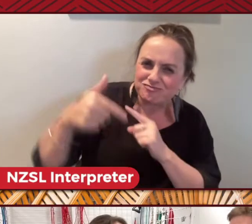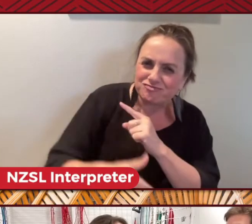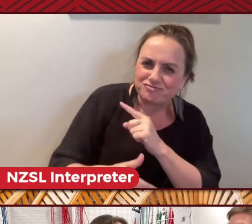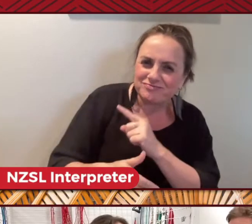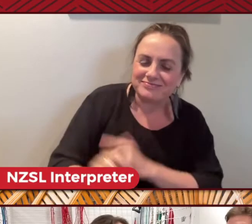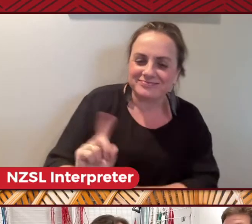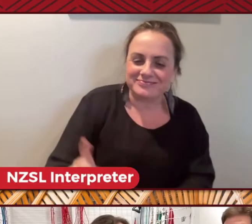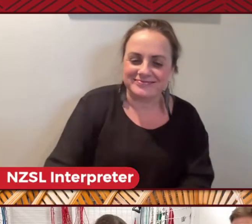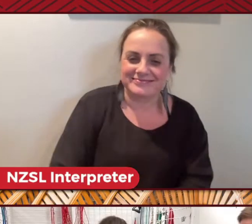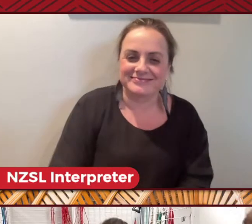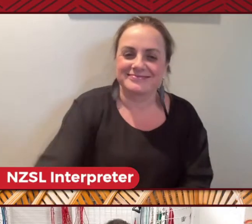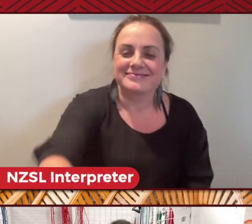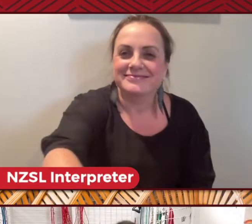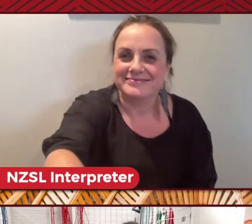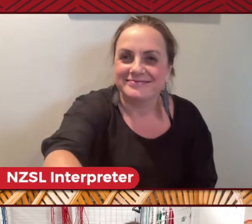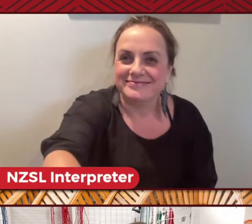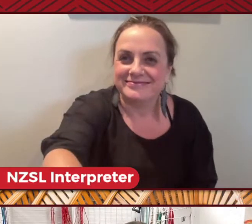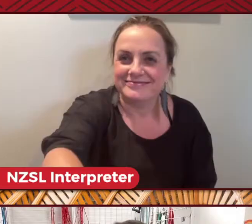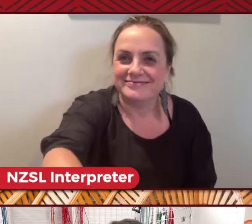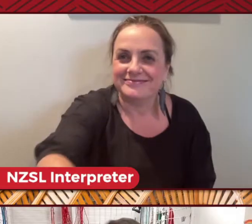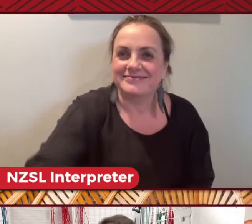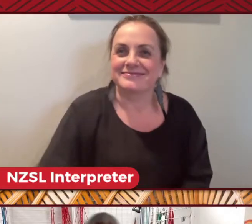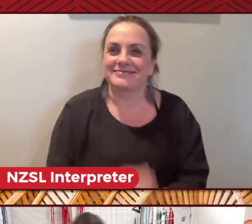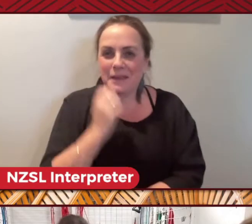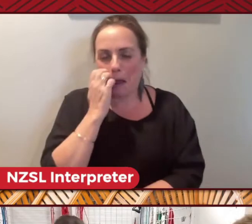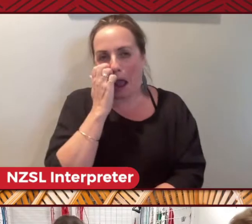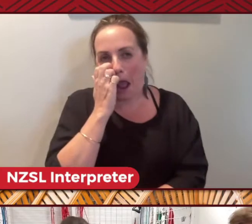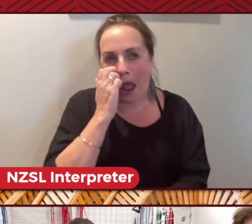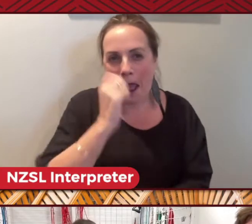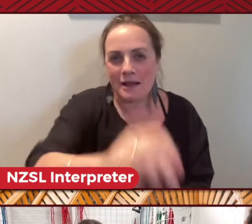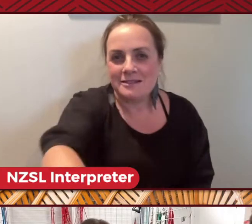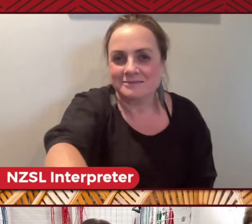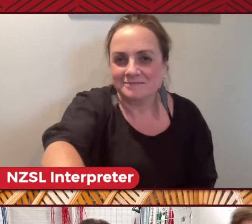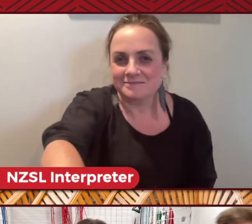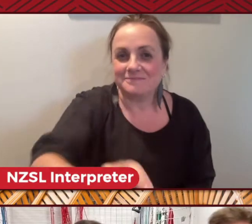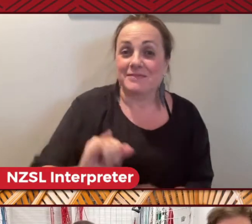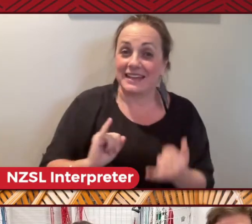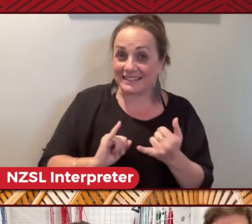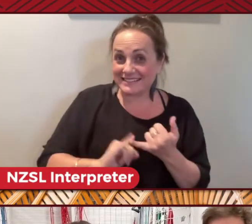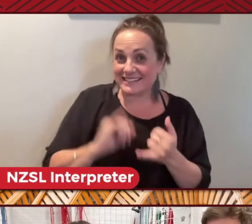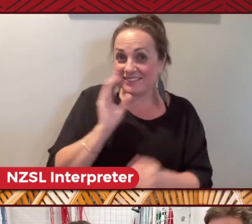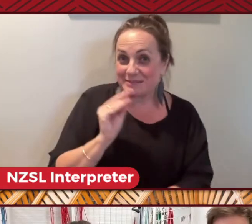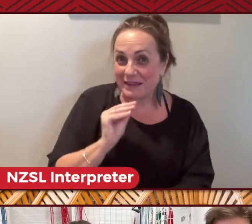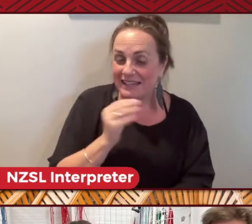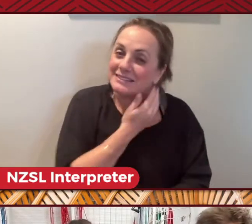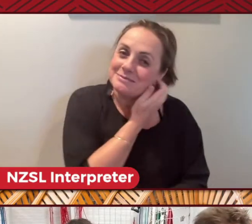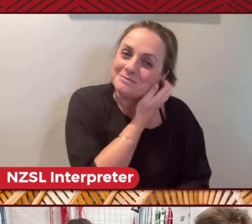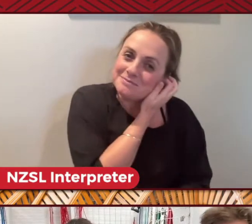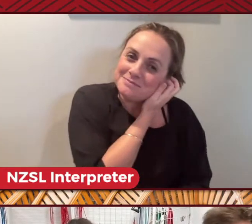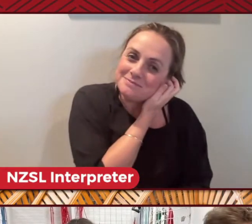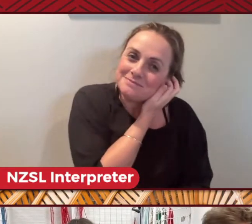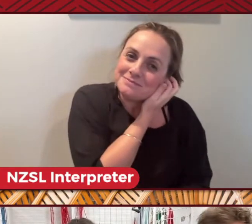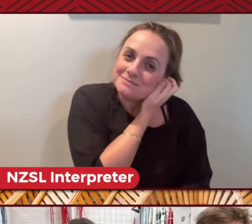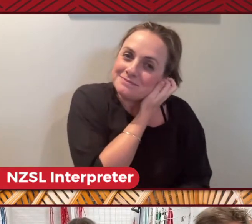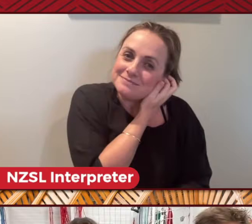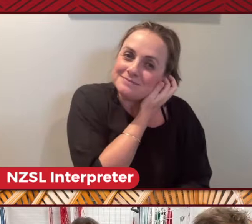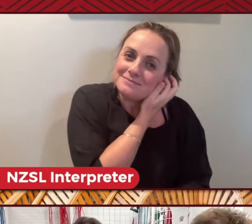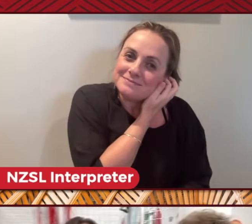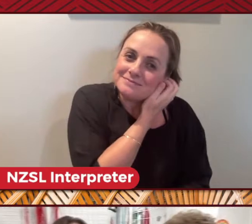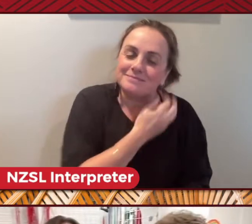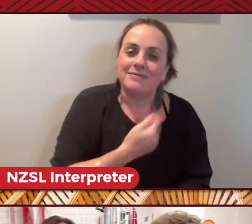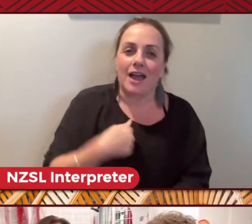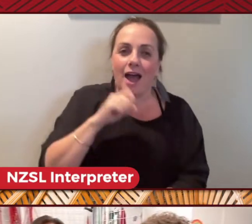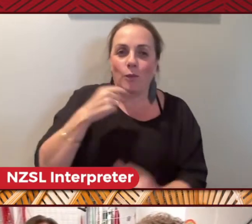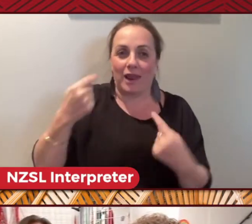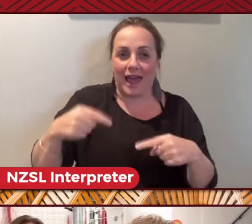There you go. I'll get it running. We'll get it. I'll just go. This is Stephen speaking. I'm going to let Lauren talk about it, and I'm going